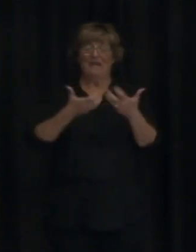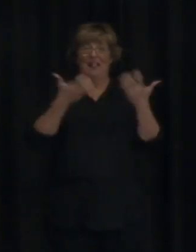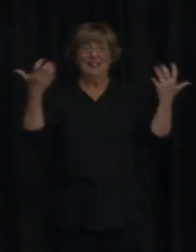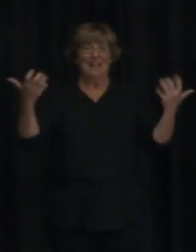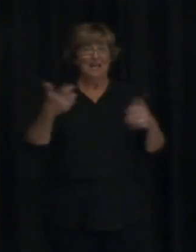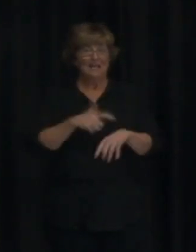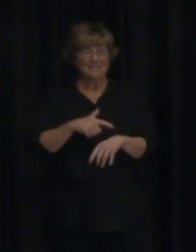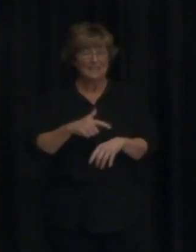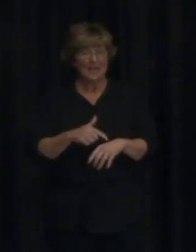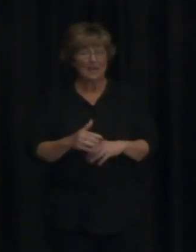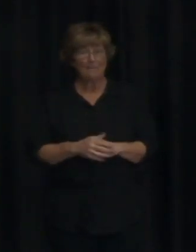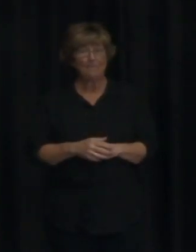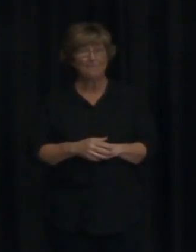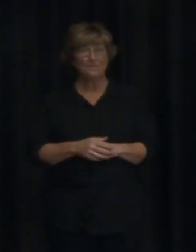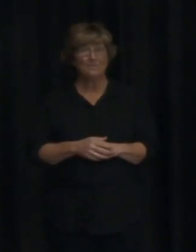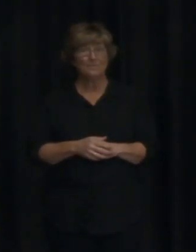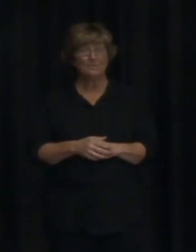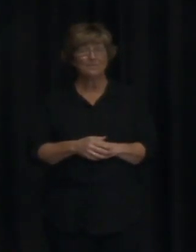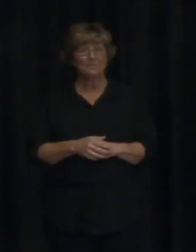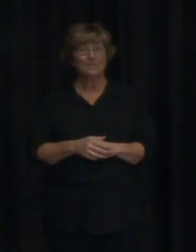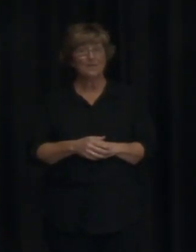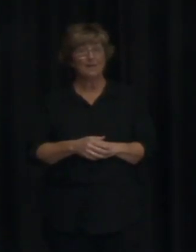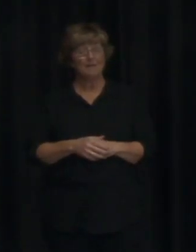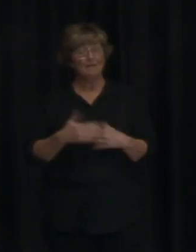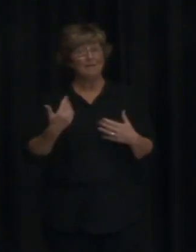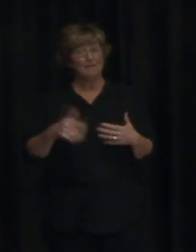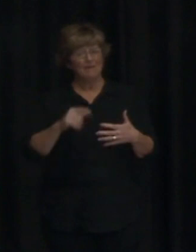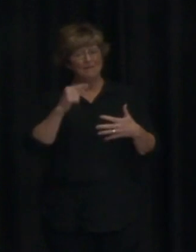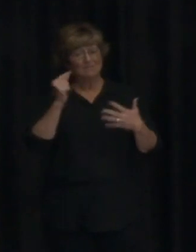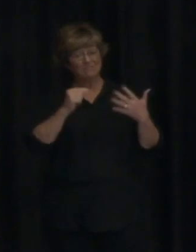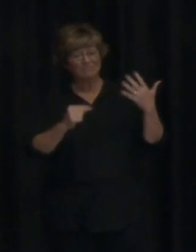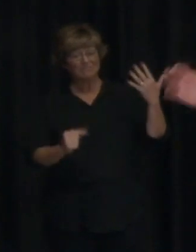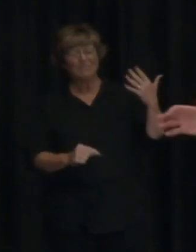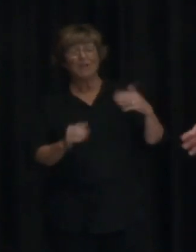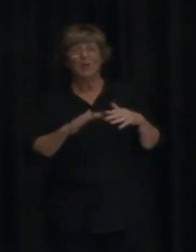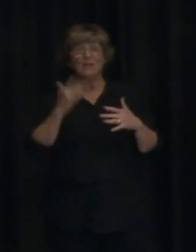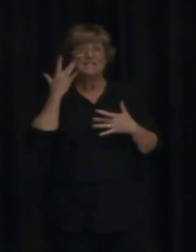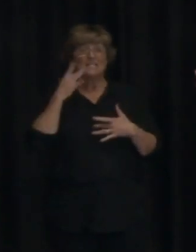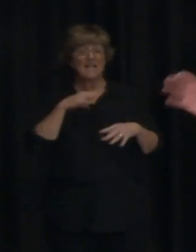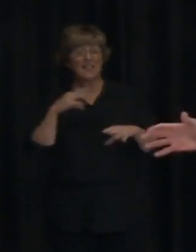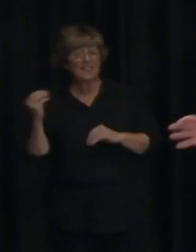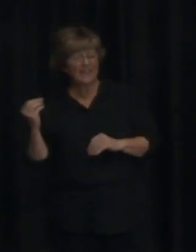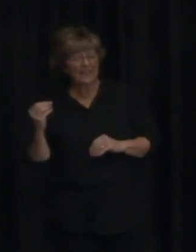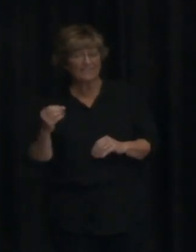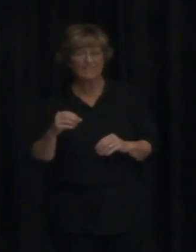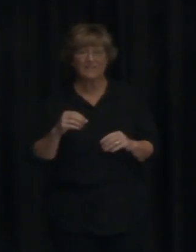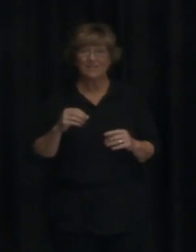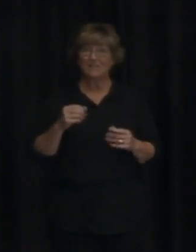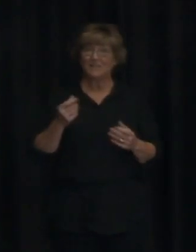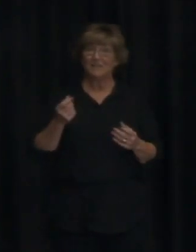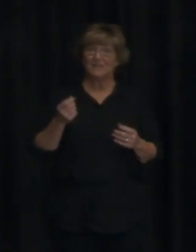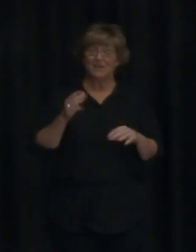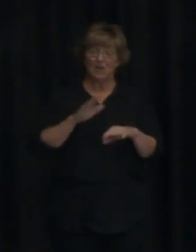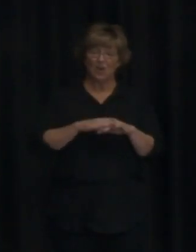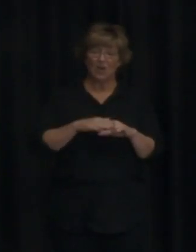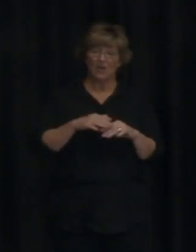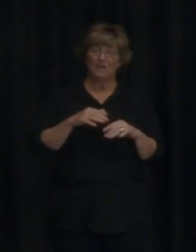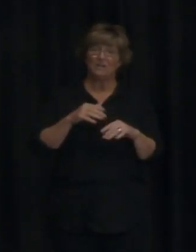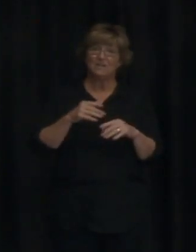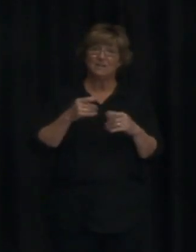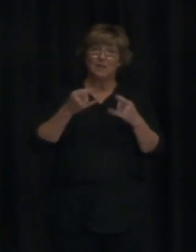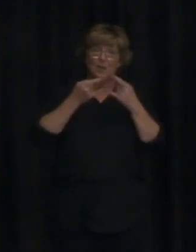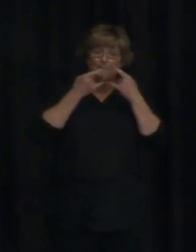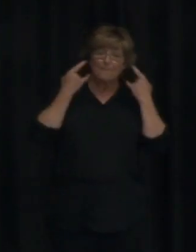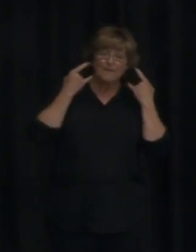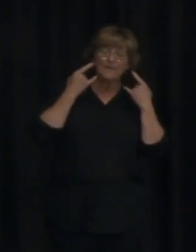only on these three critical issues, but a series of other issues on sick leave and issues of conformity on PPE, PPP,